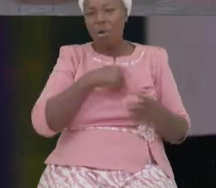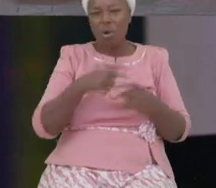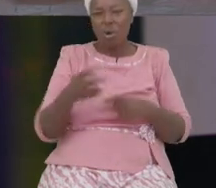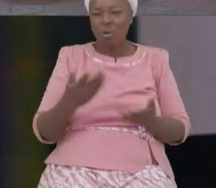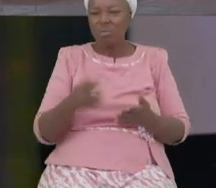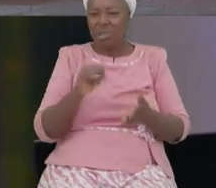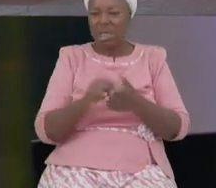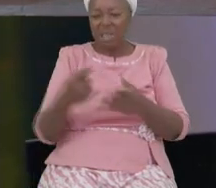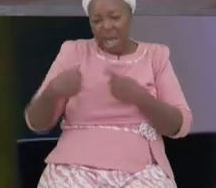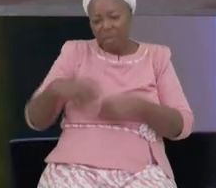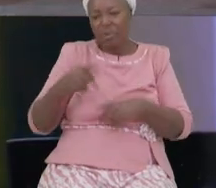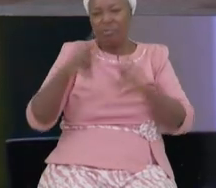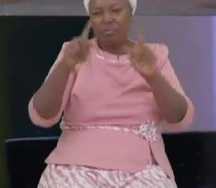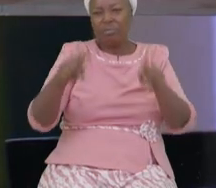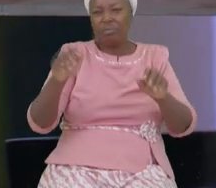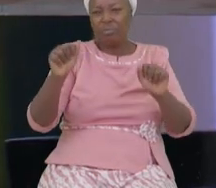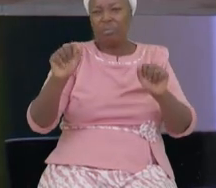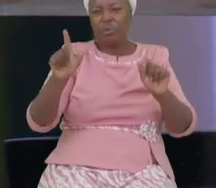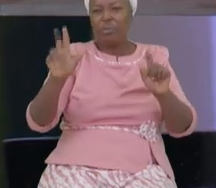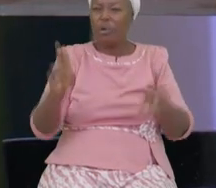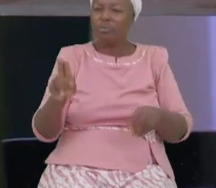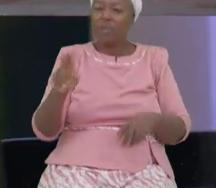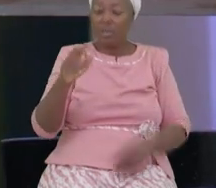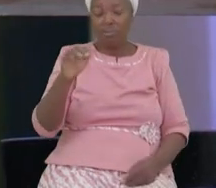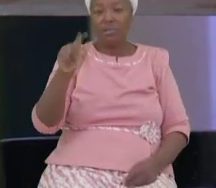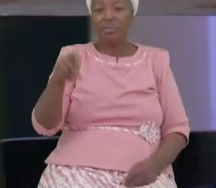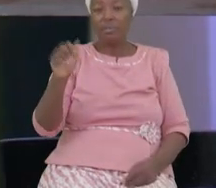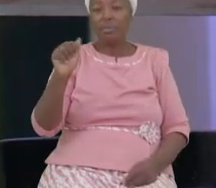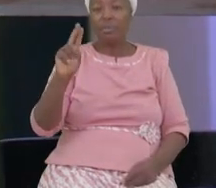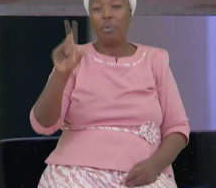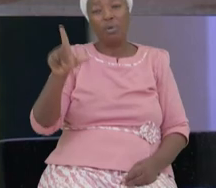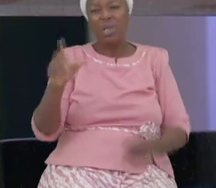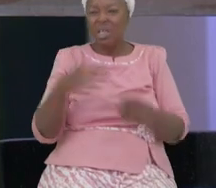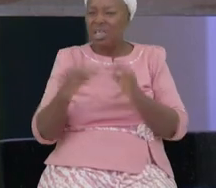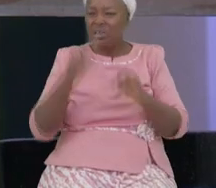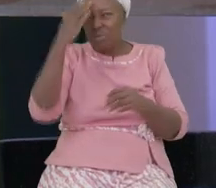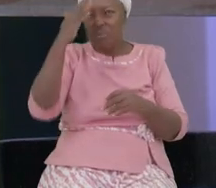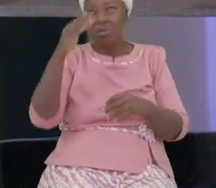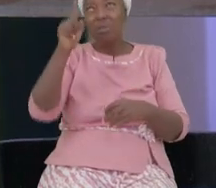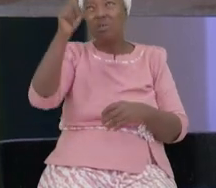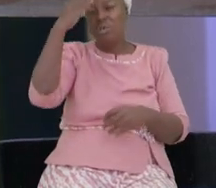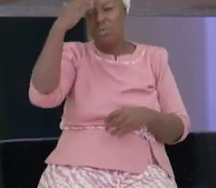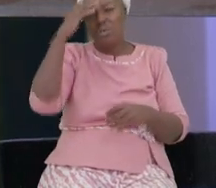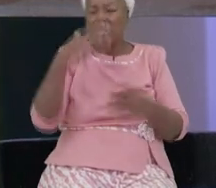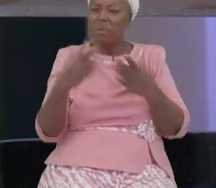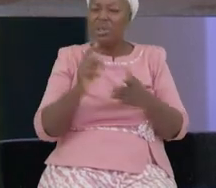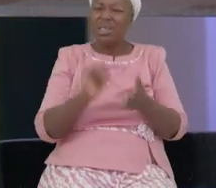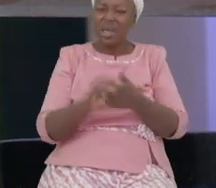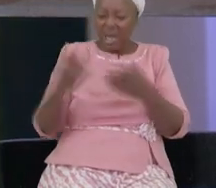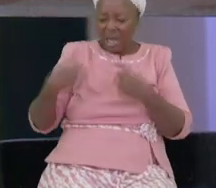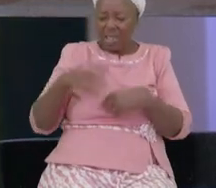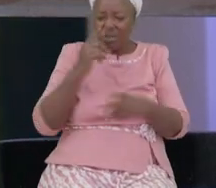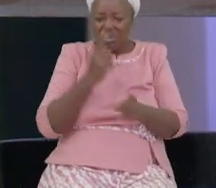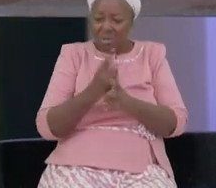knows whether the heart is habitually hardened or is permanently